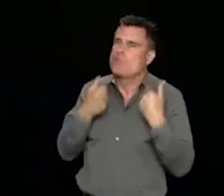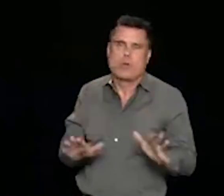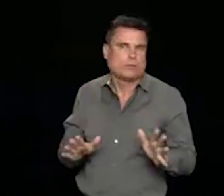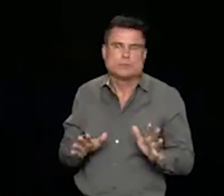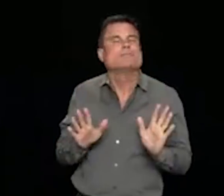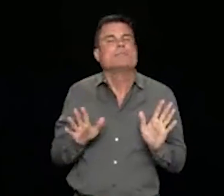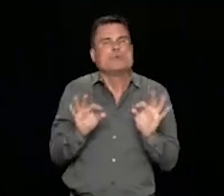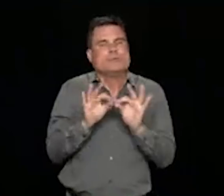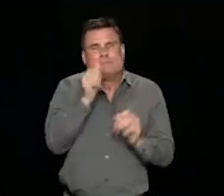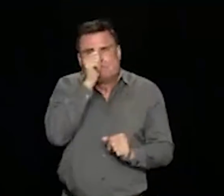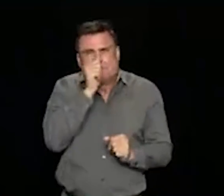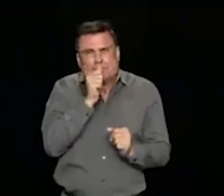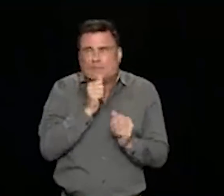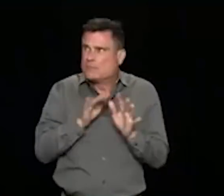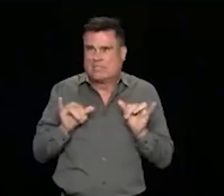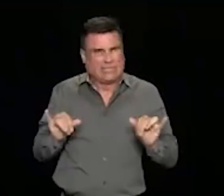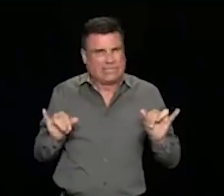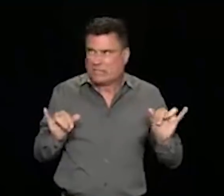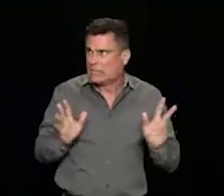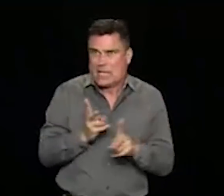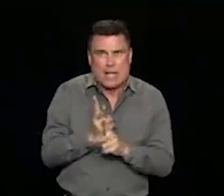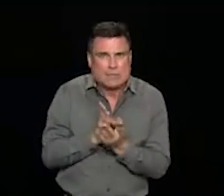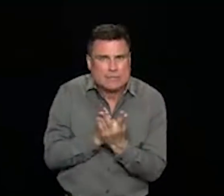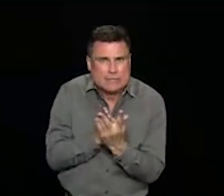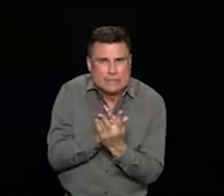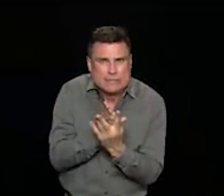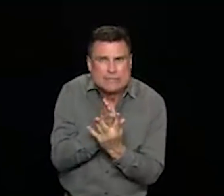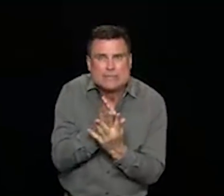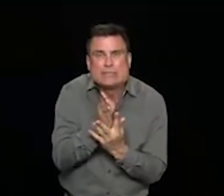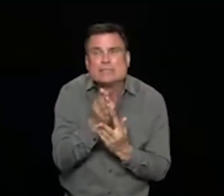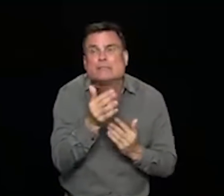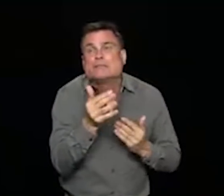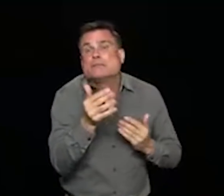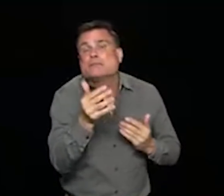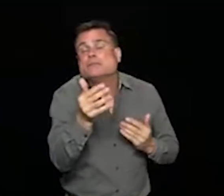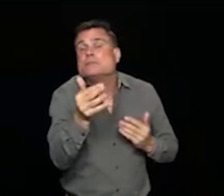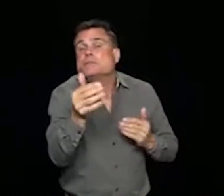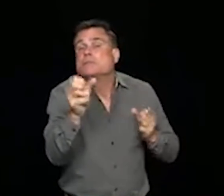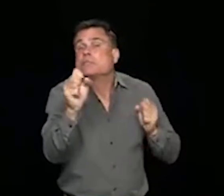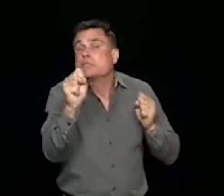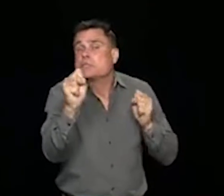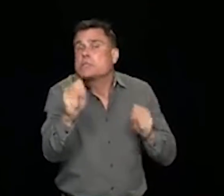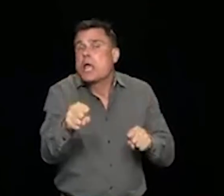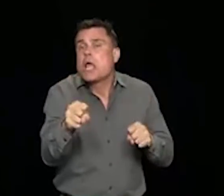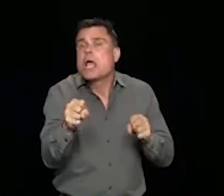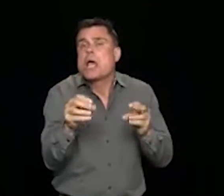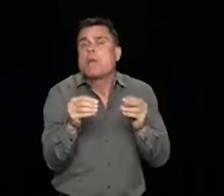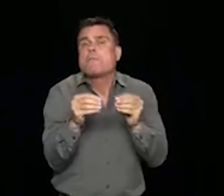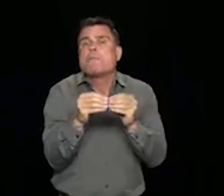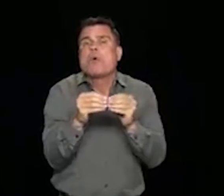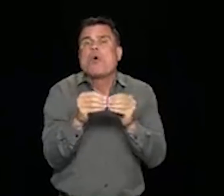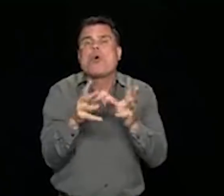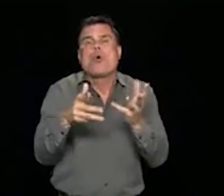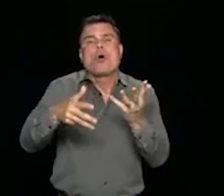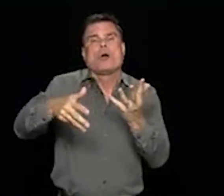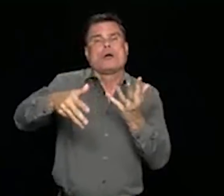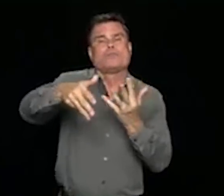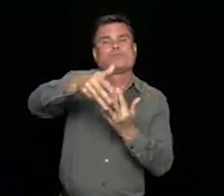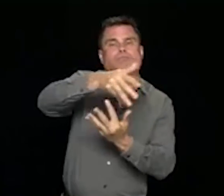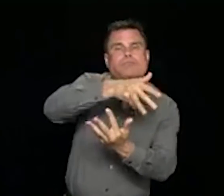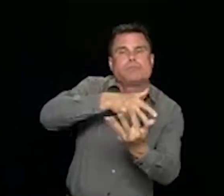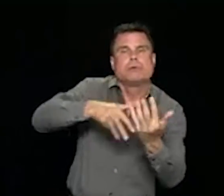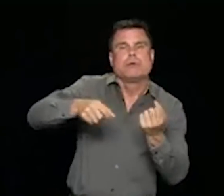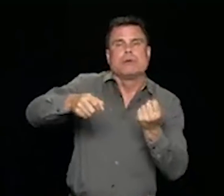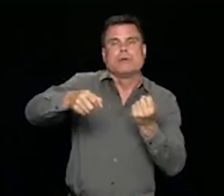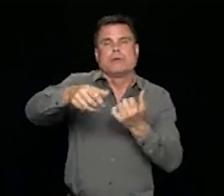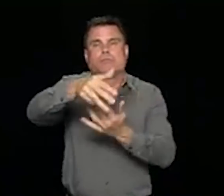social connection, but not to go back to the place where this virus can take off and infect a large number of people in a short period of